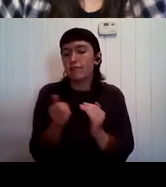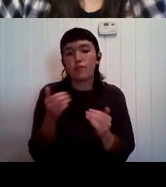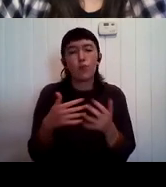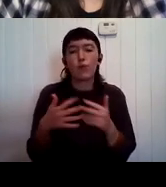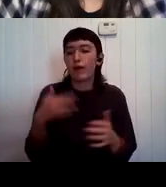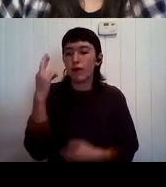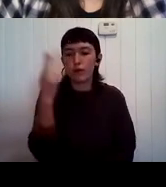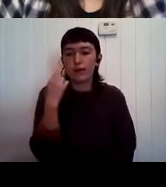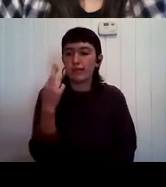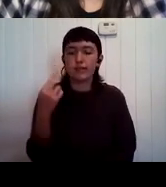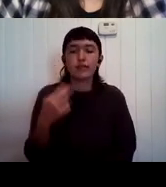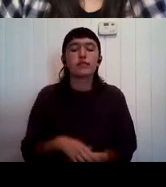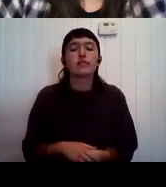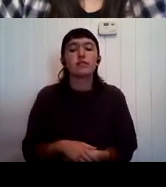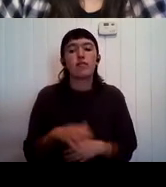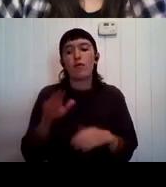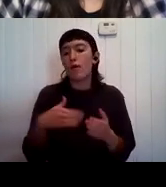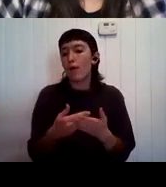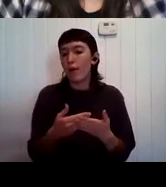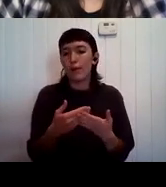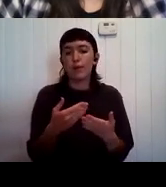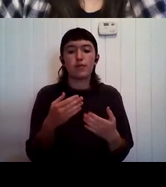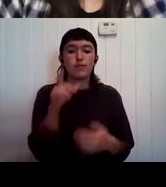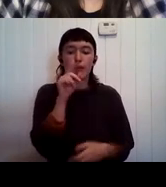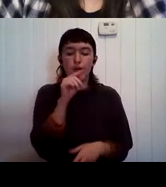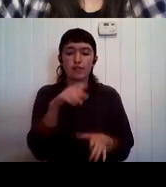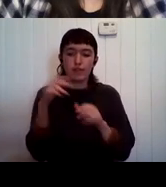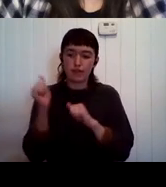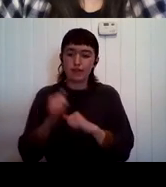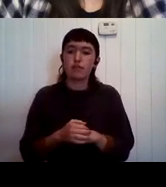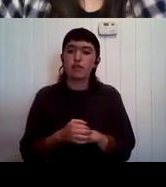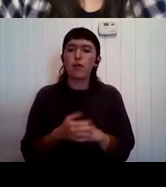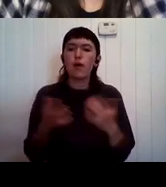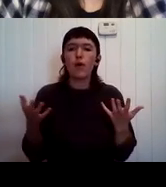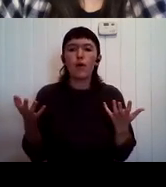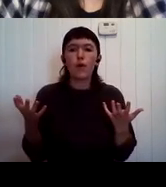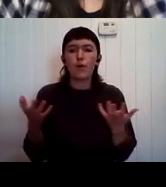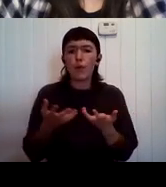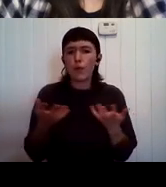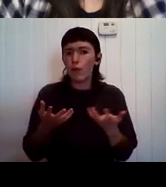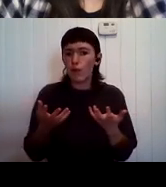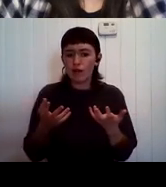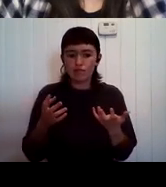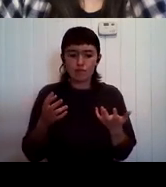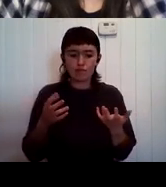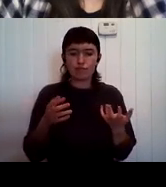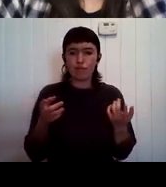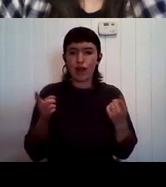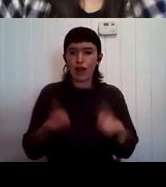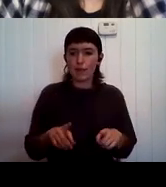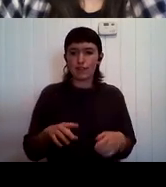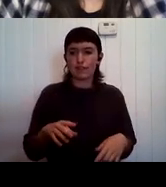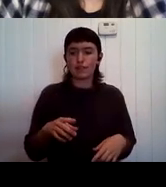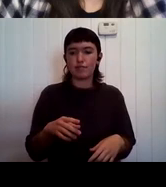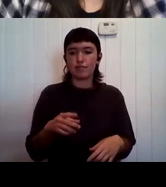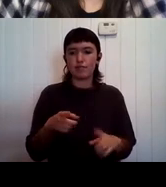hypothetical situation, all the birds leave. What will be the differences after these